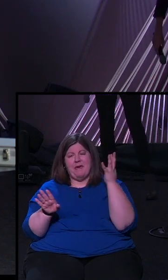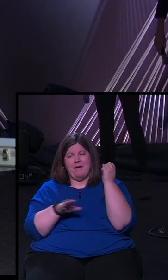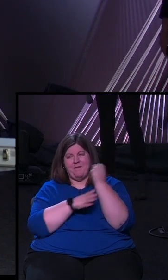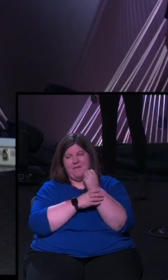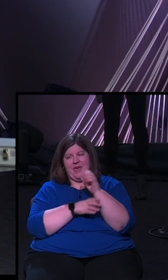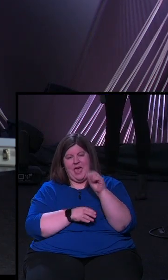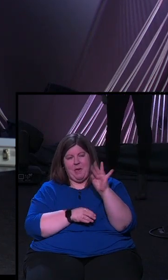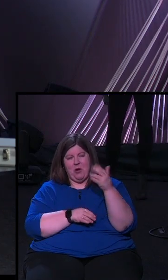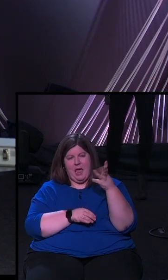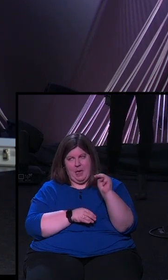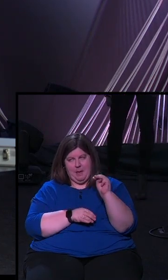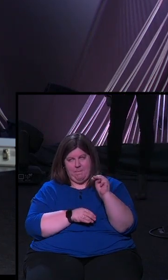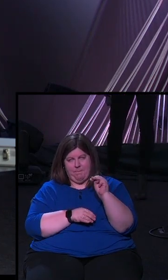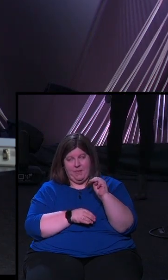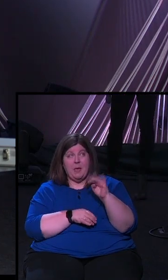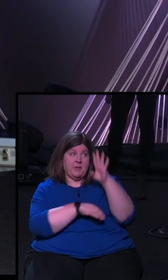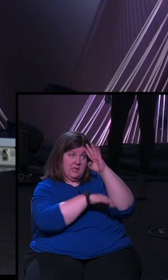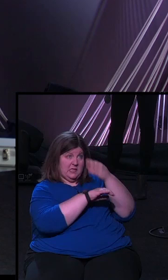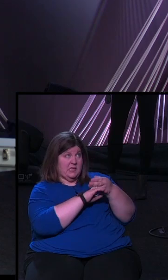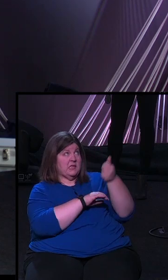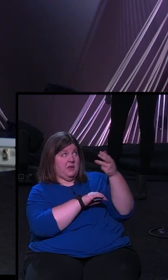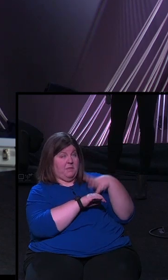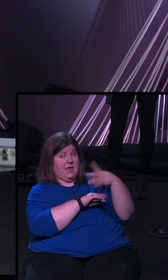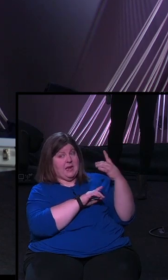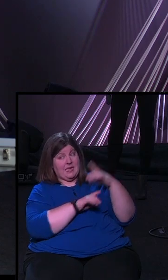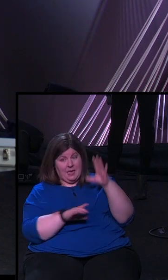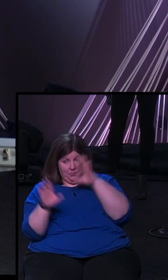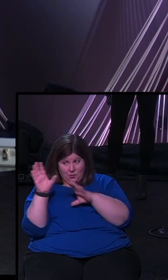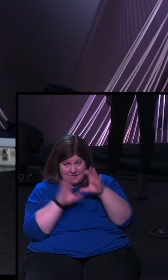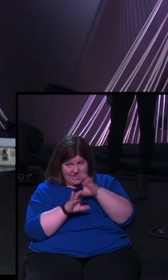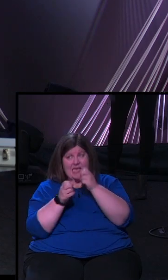came to seek and save those who are lost.